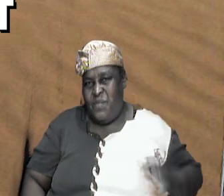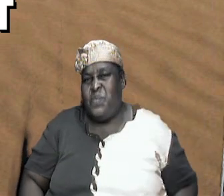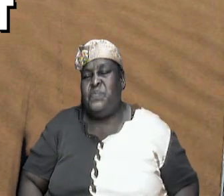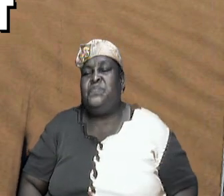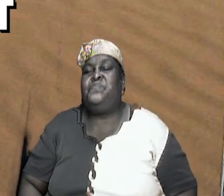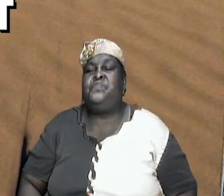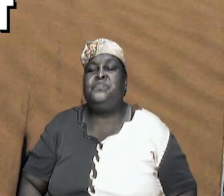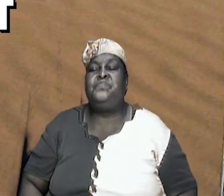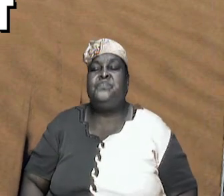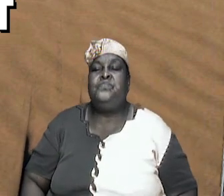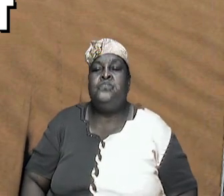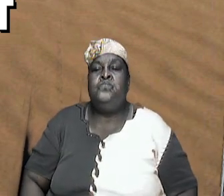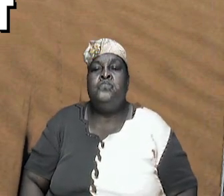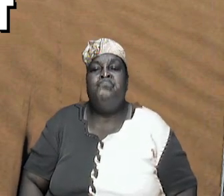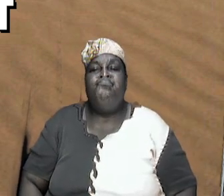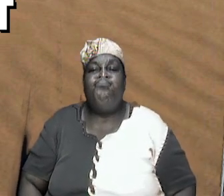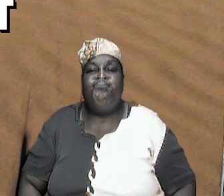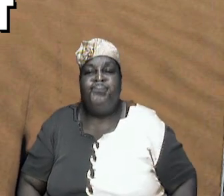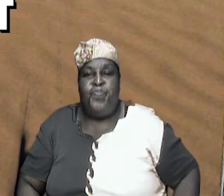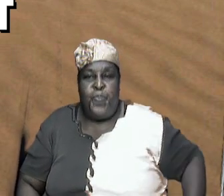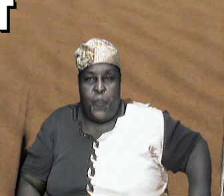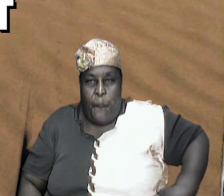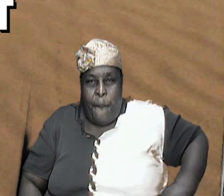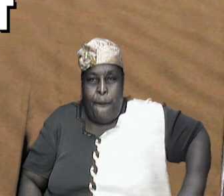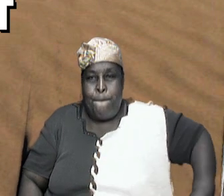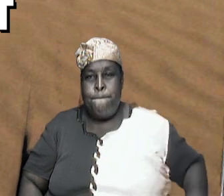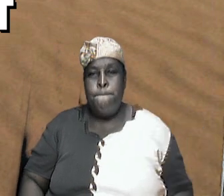Verse 17, also.